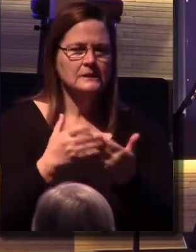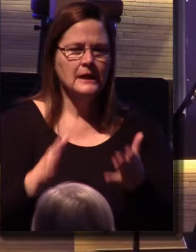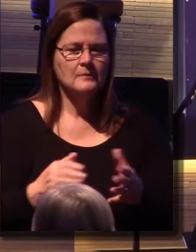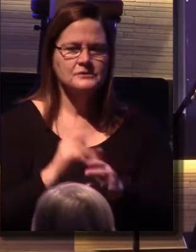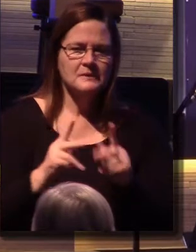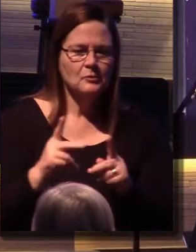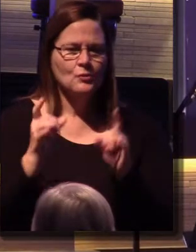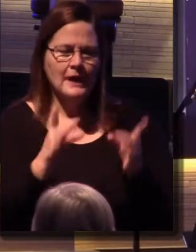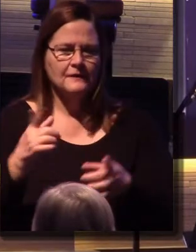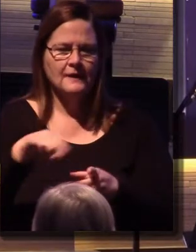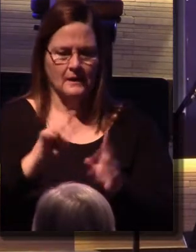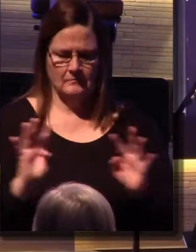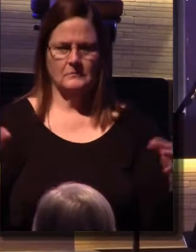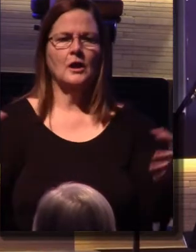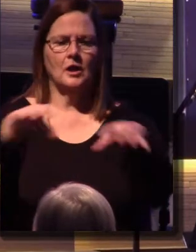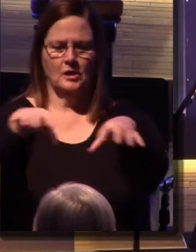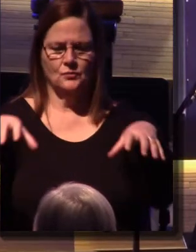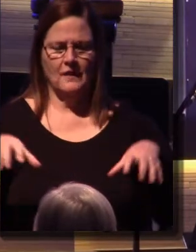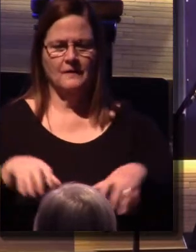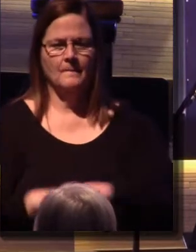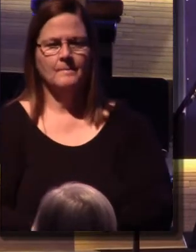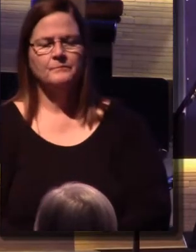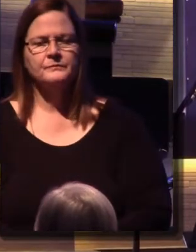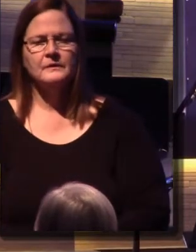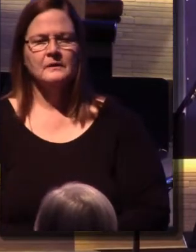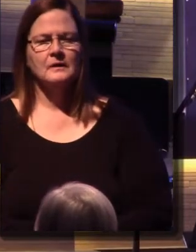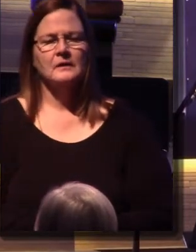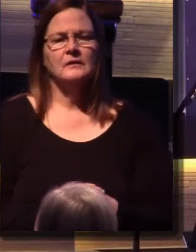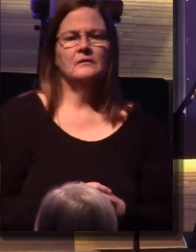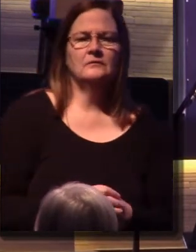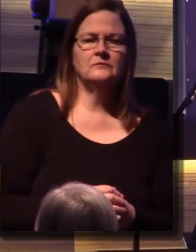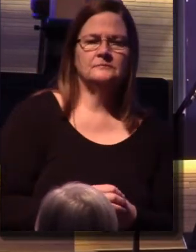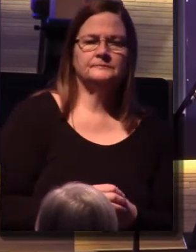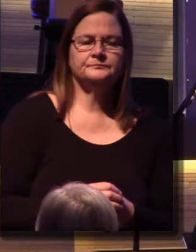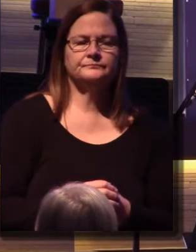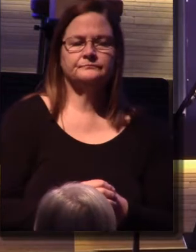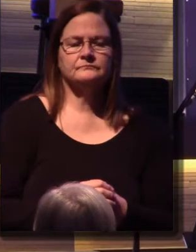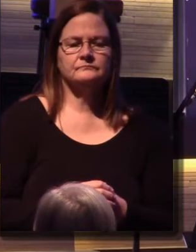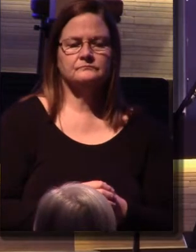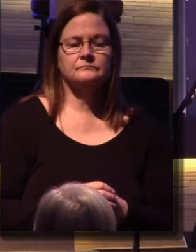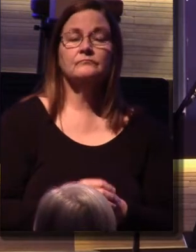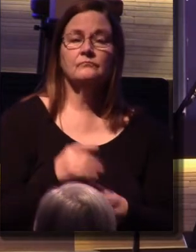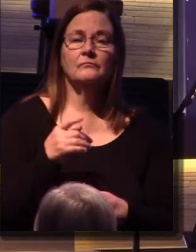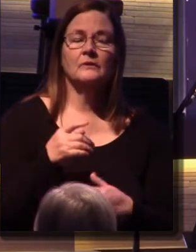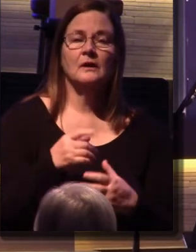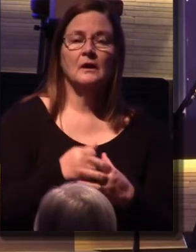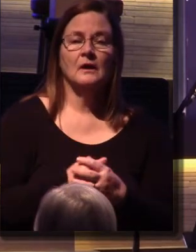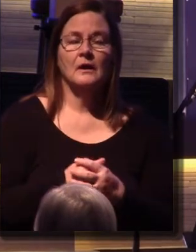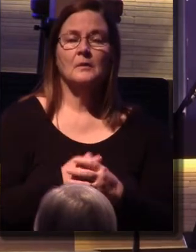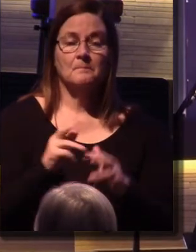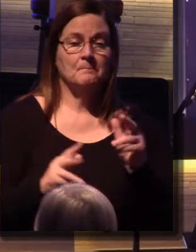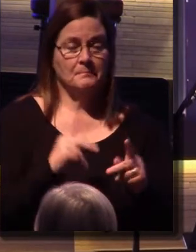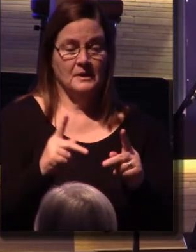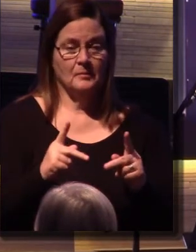just said. And they were at threat of not only, not just destruction, but if not